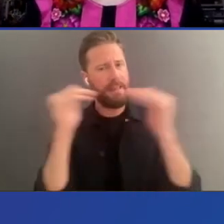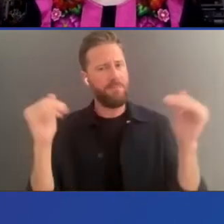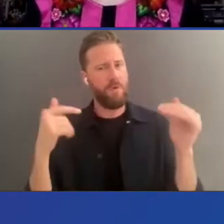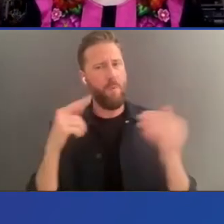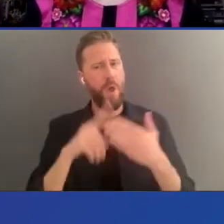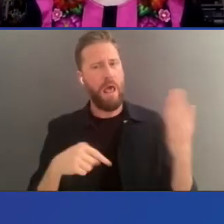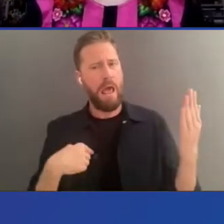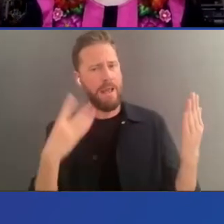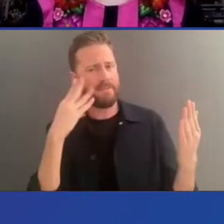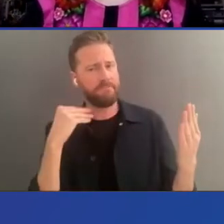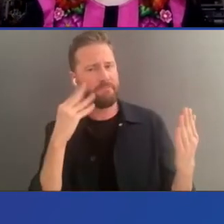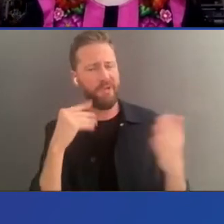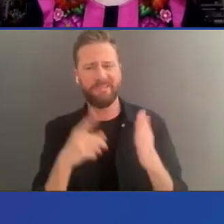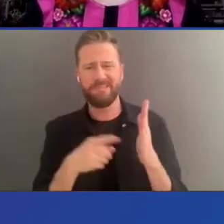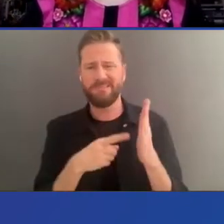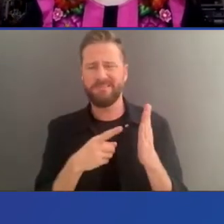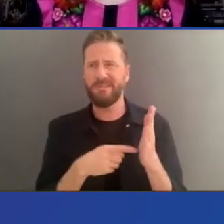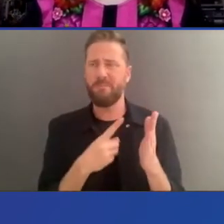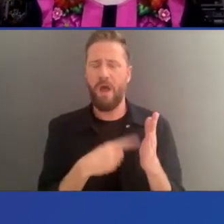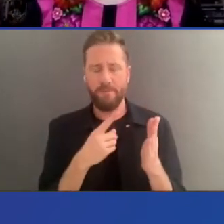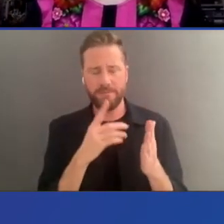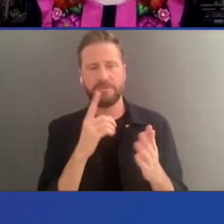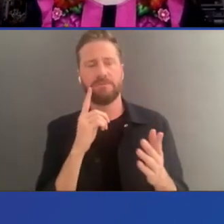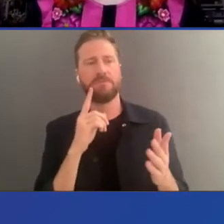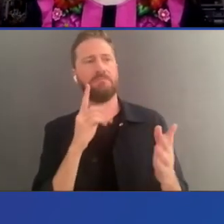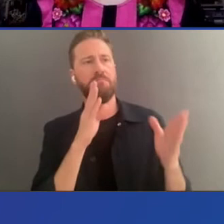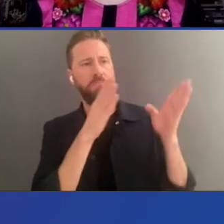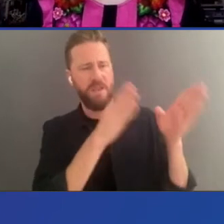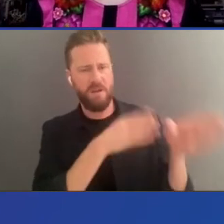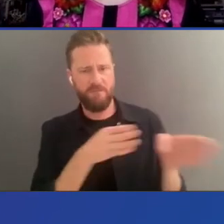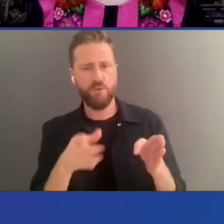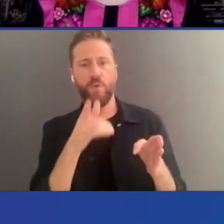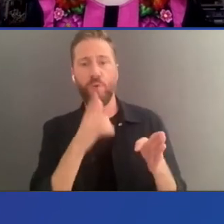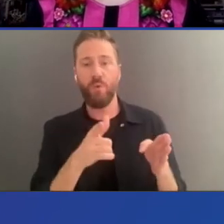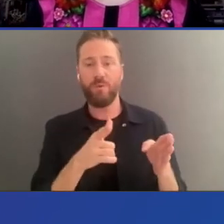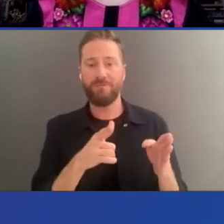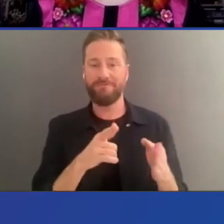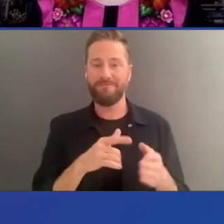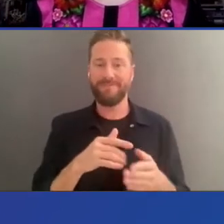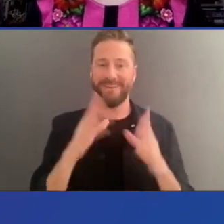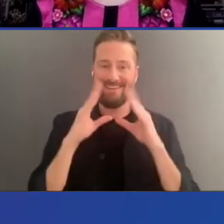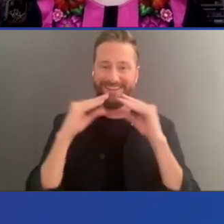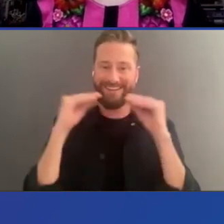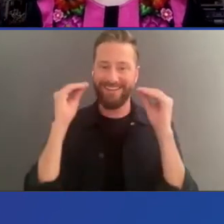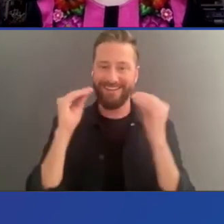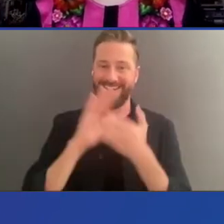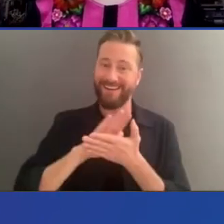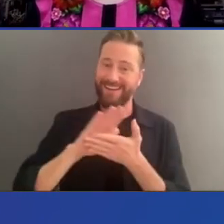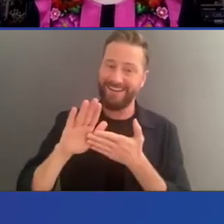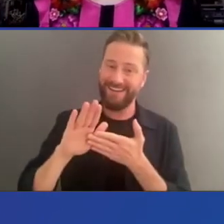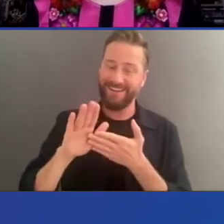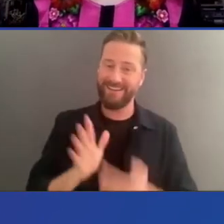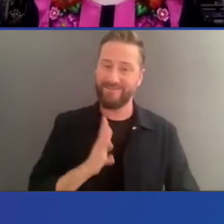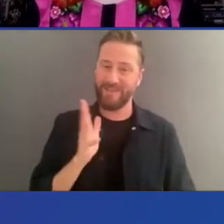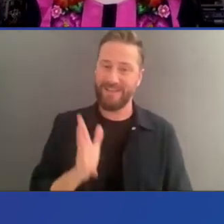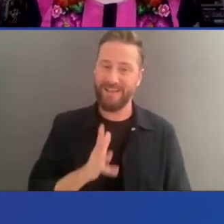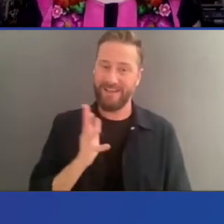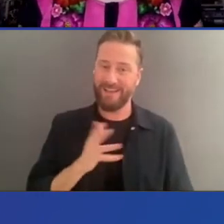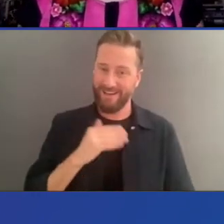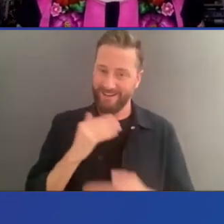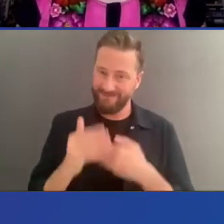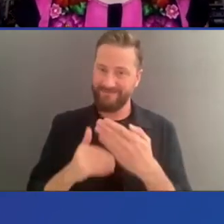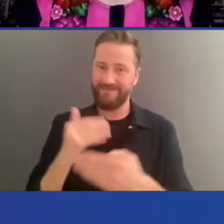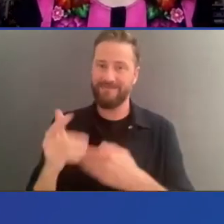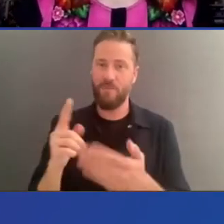experience sometimes are individuals who are being polite, you know, they're going along, you know, with what's happening.